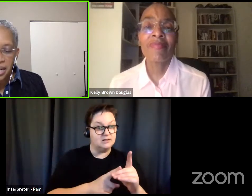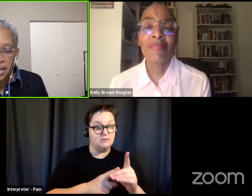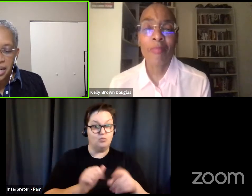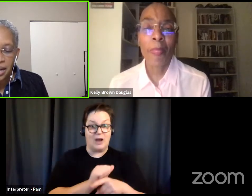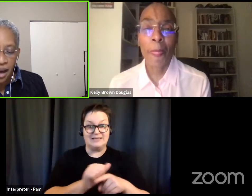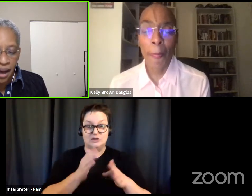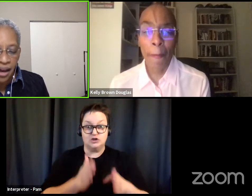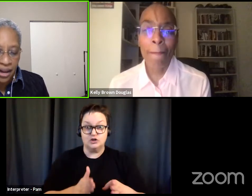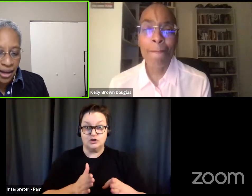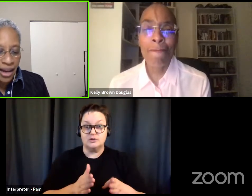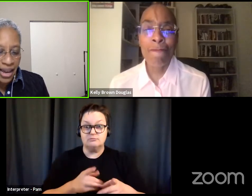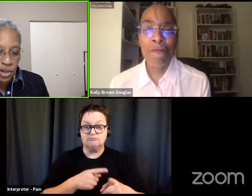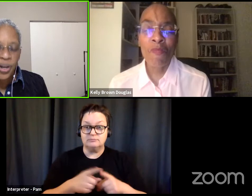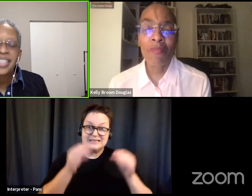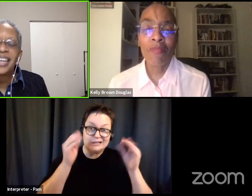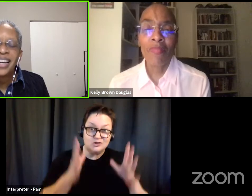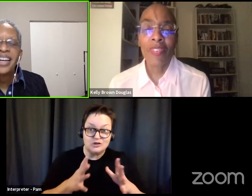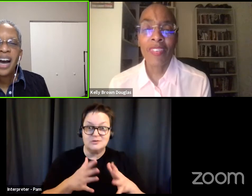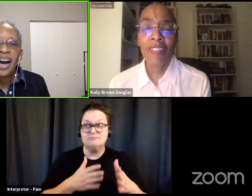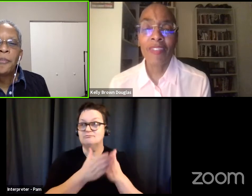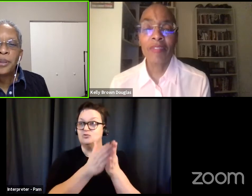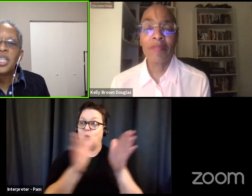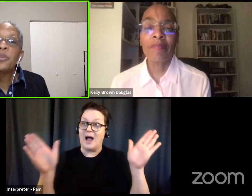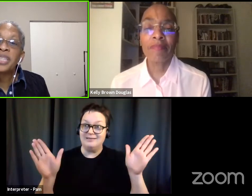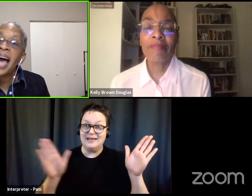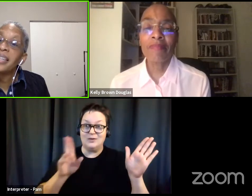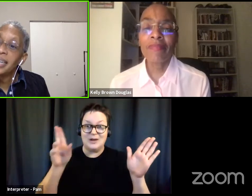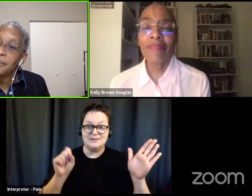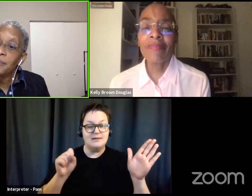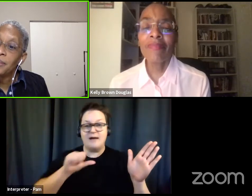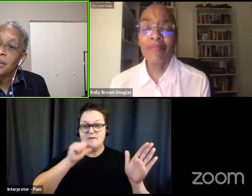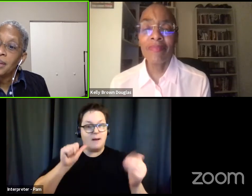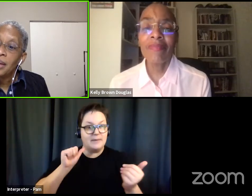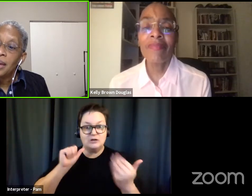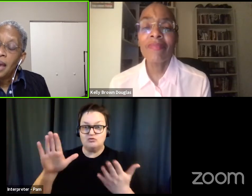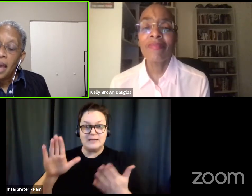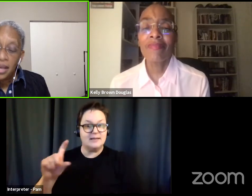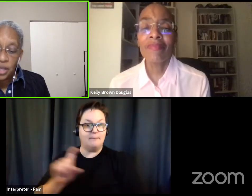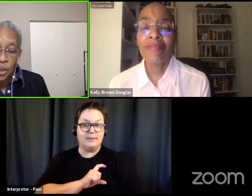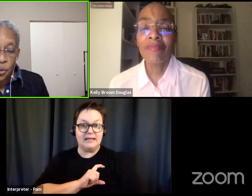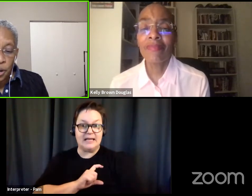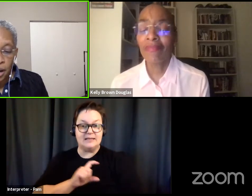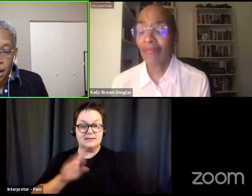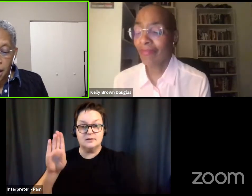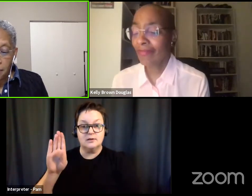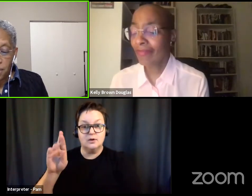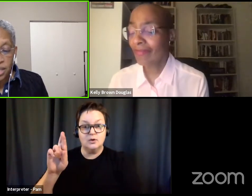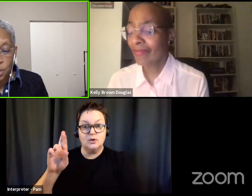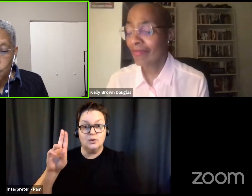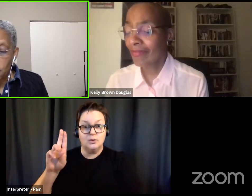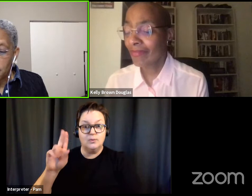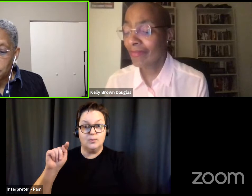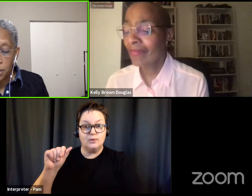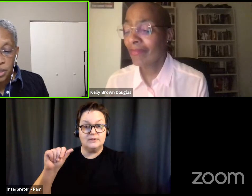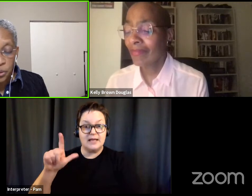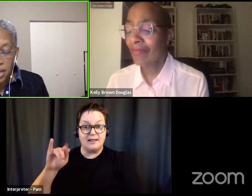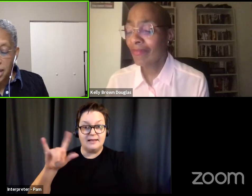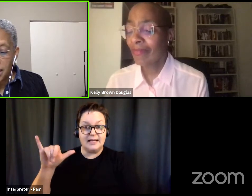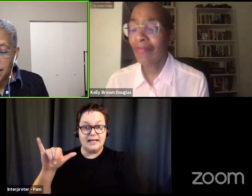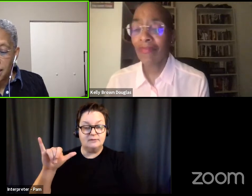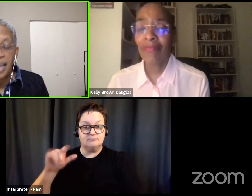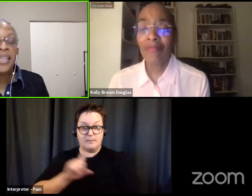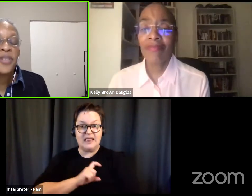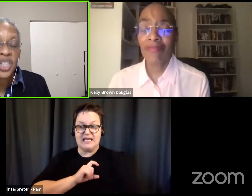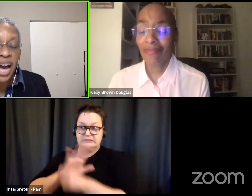not been addressing police brutality. And so this is the work that we're